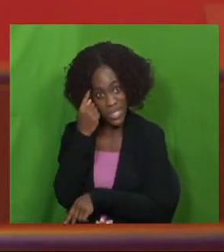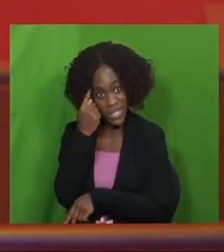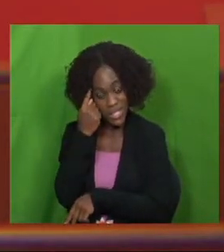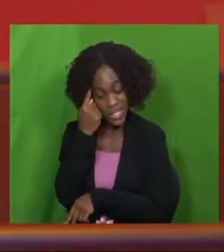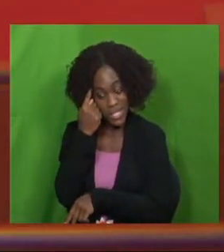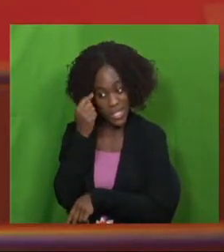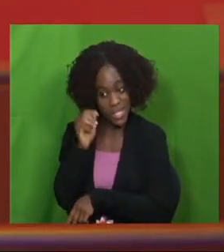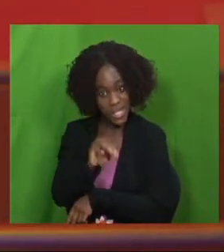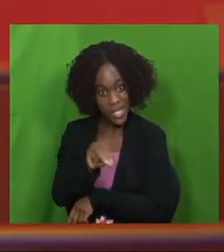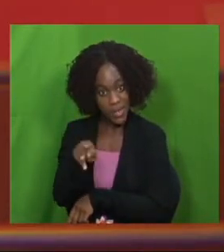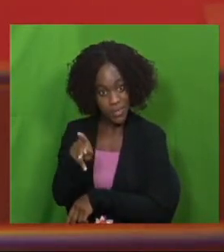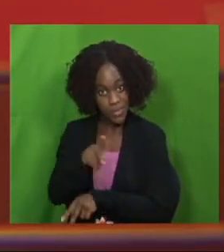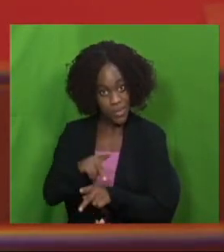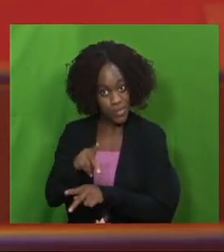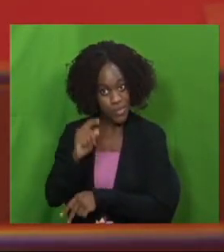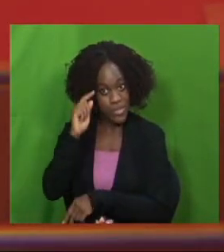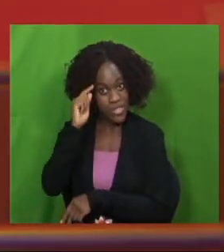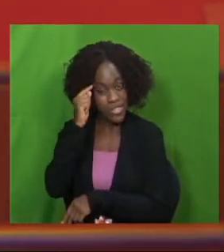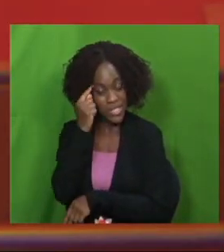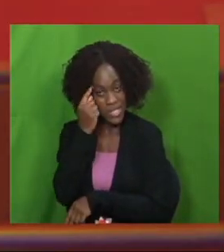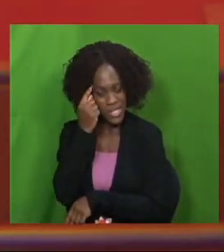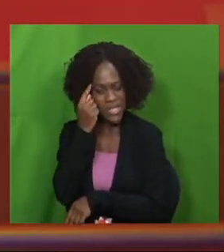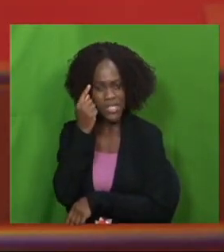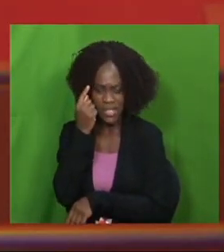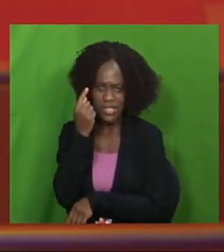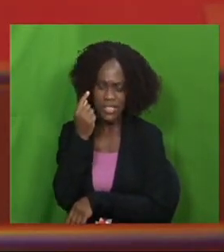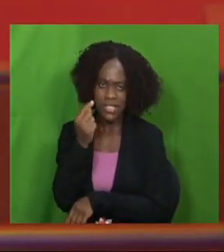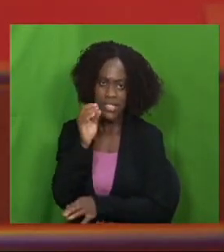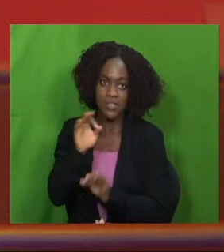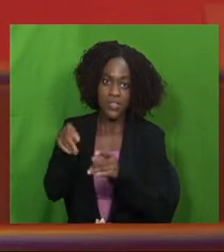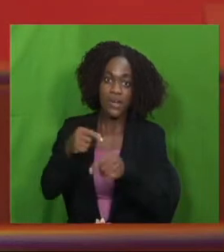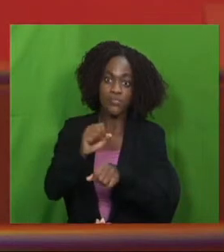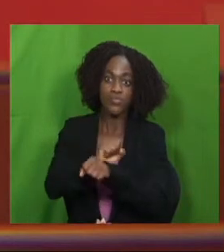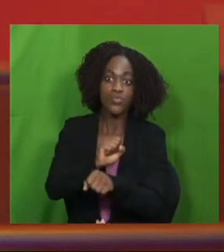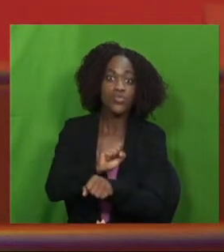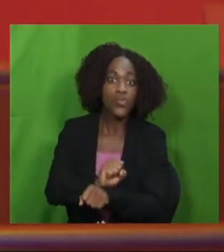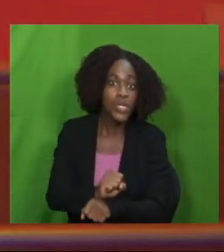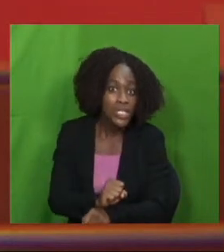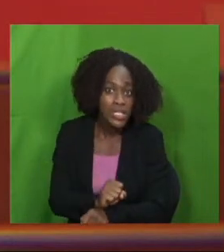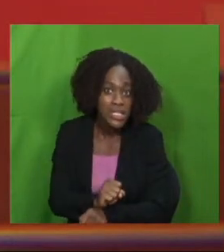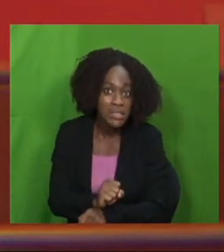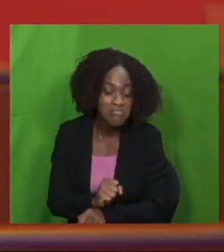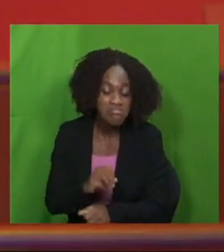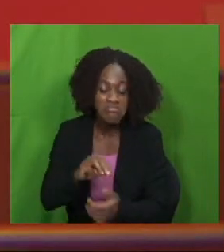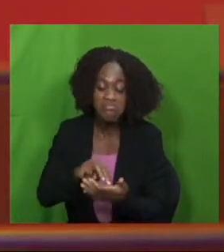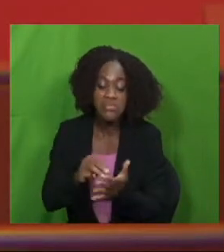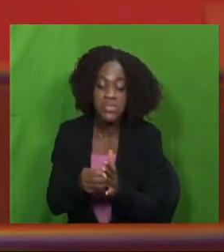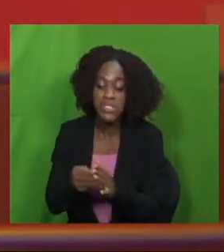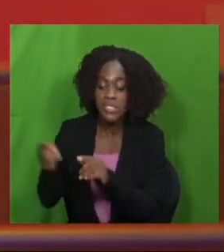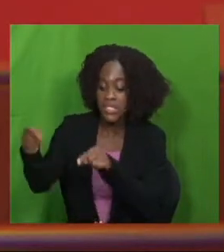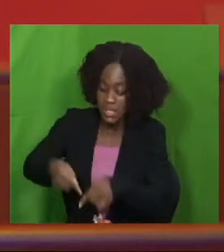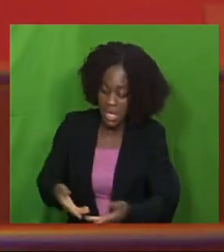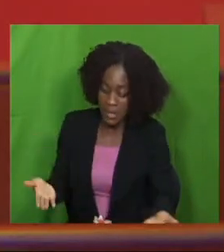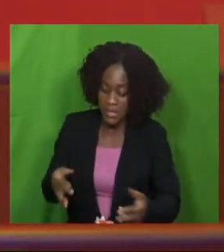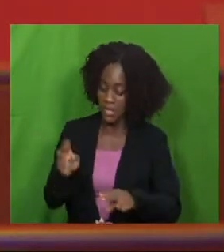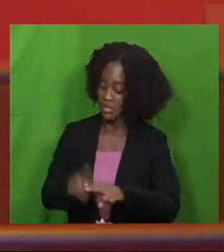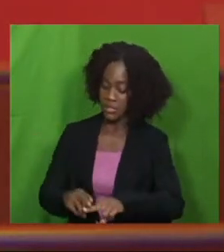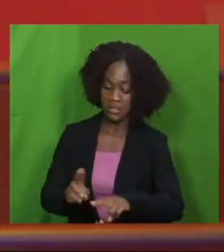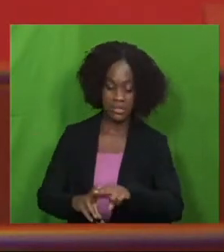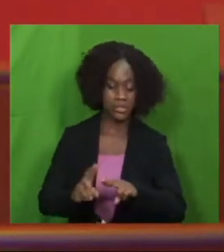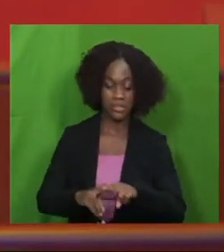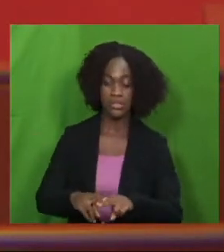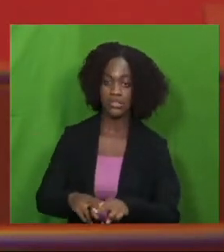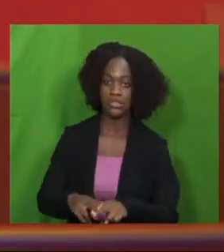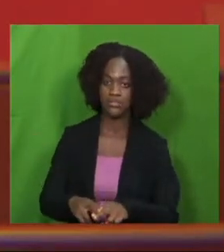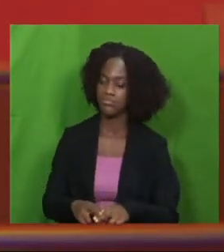members of Parliament, means that attendance to Parliament is only appearing on the floor of